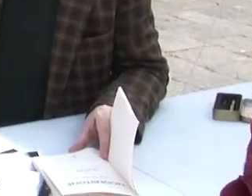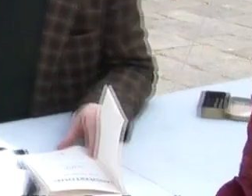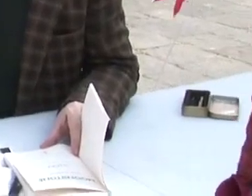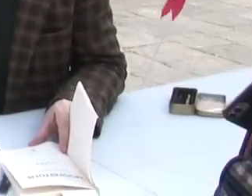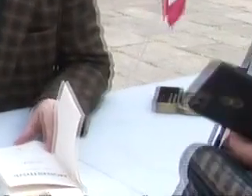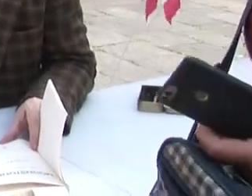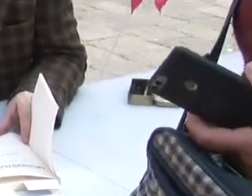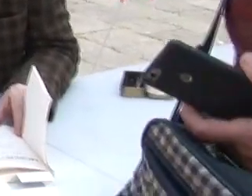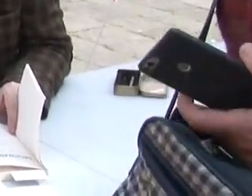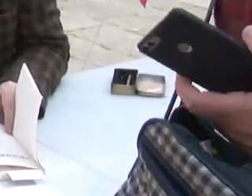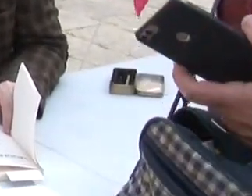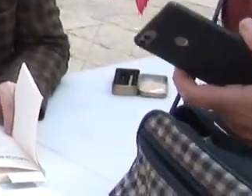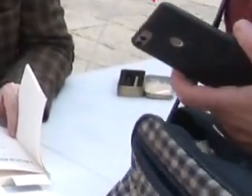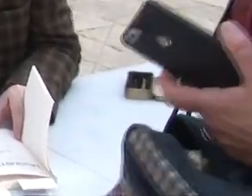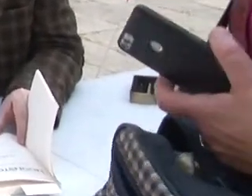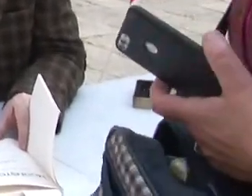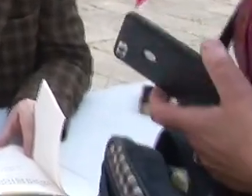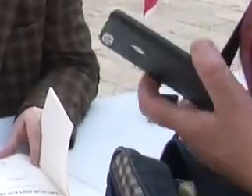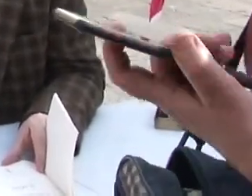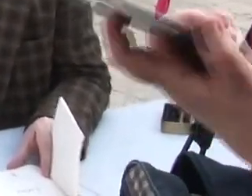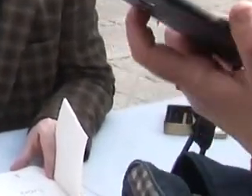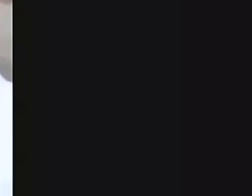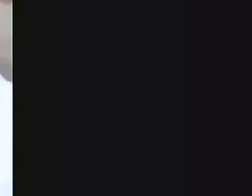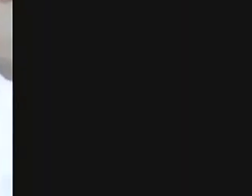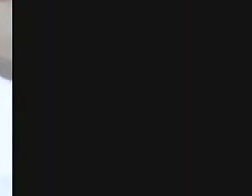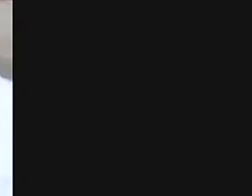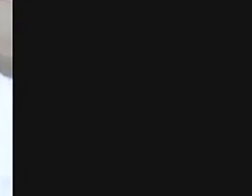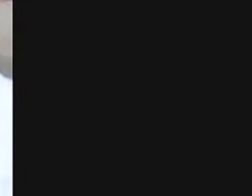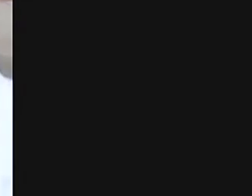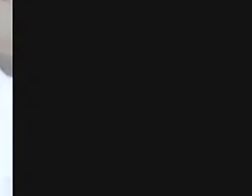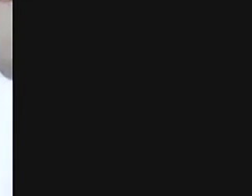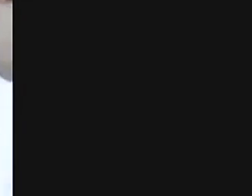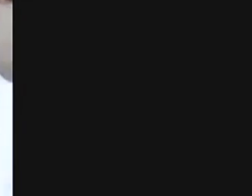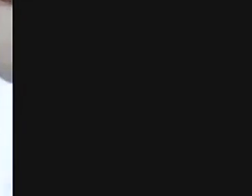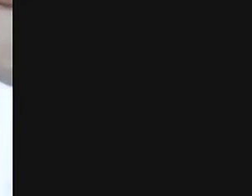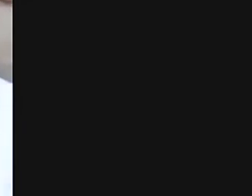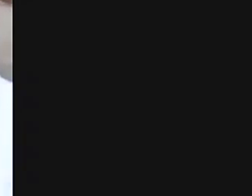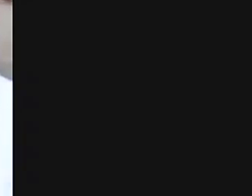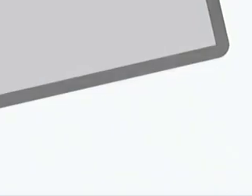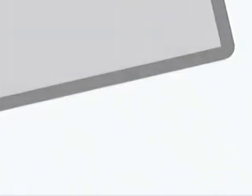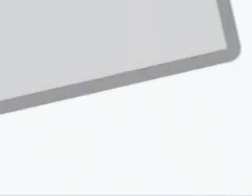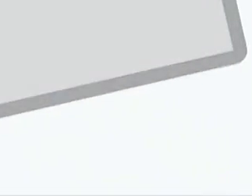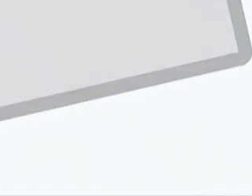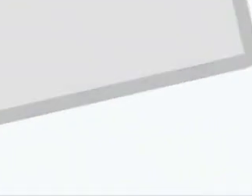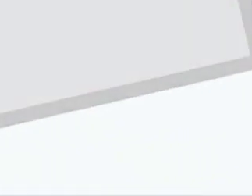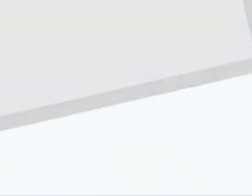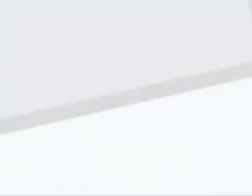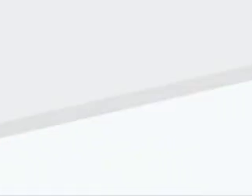Here in the residency for the next week. So. Nice. Nice. Hi, Jenny. Hello, William. Buongiorno.